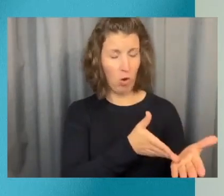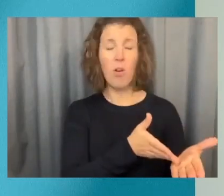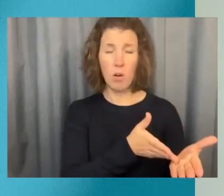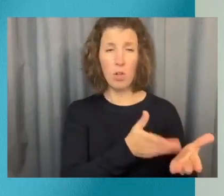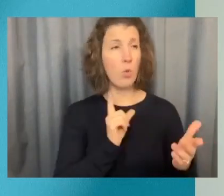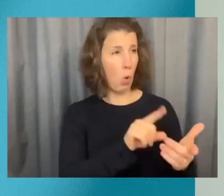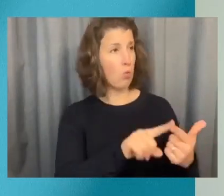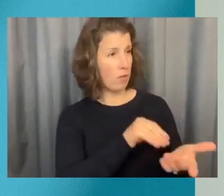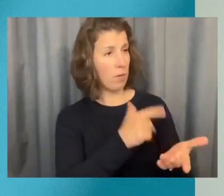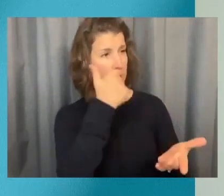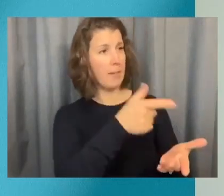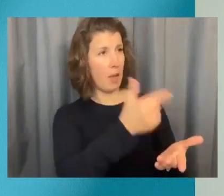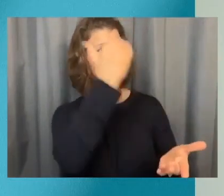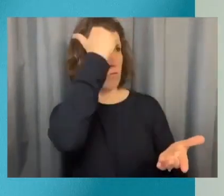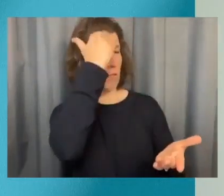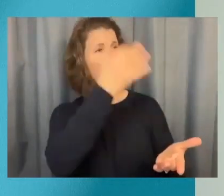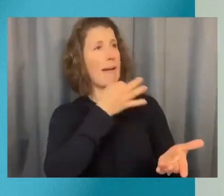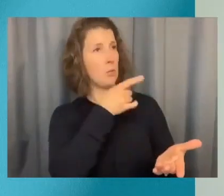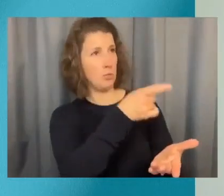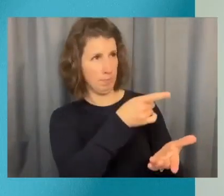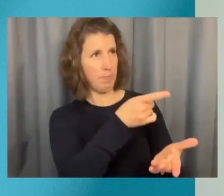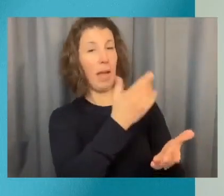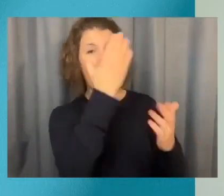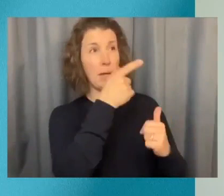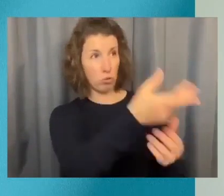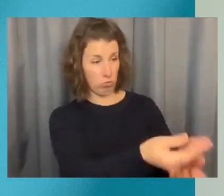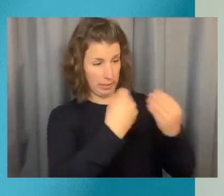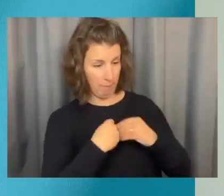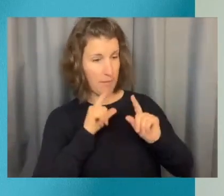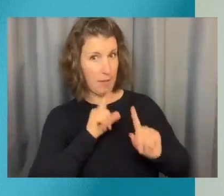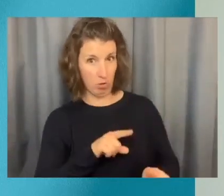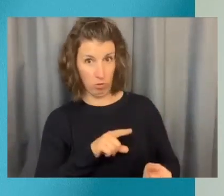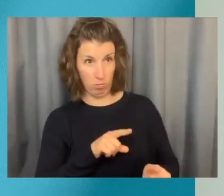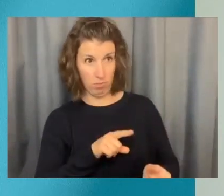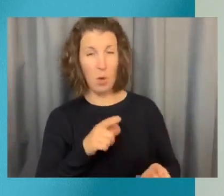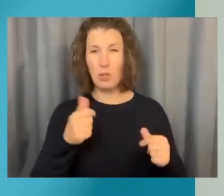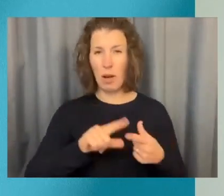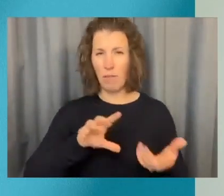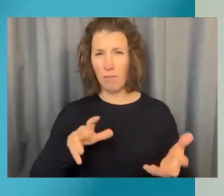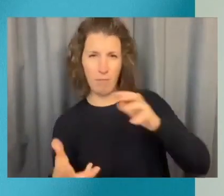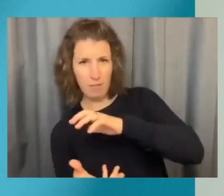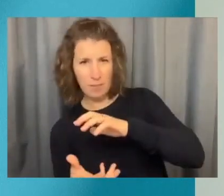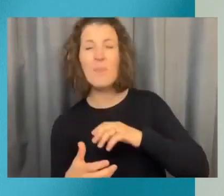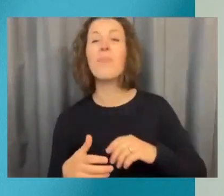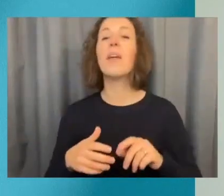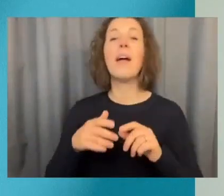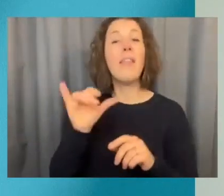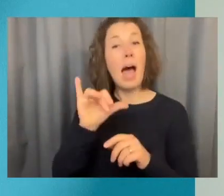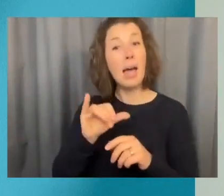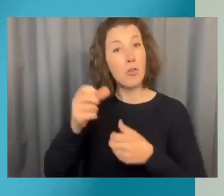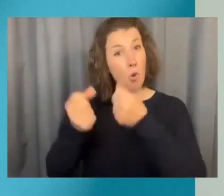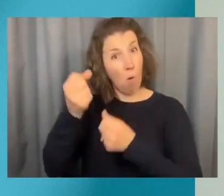they're the knowledgeable expert, and you expect them to give you an answer, right? It's like when I go to the mechanic with my engine light